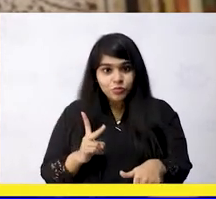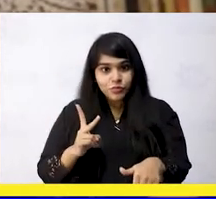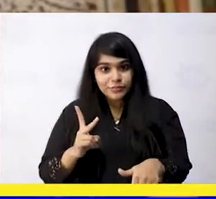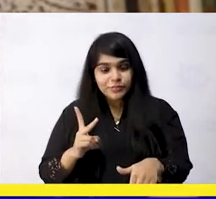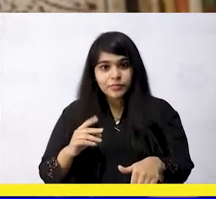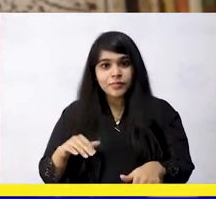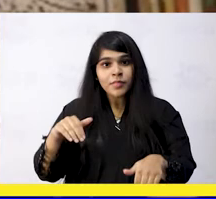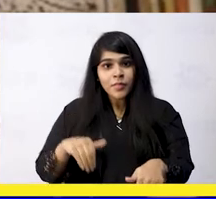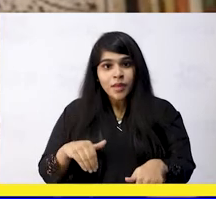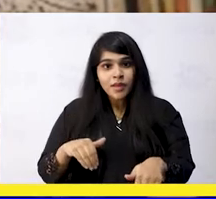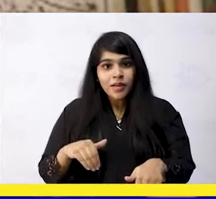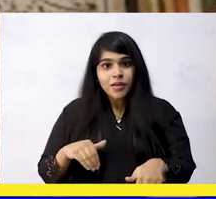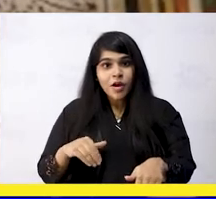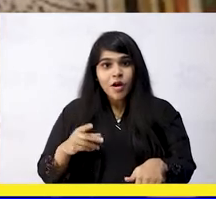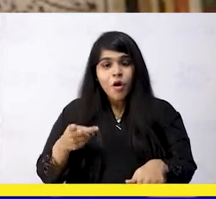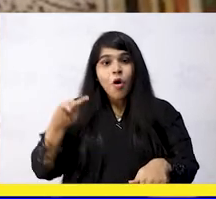Steady?